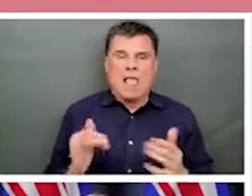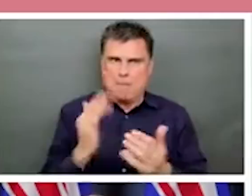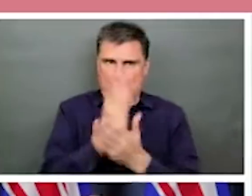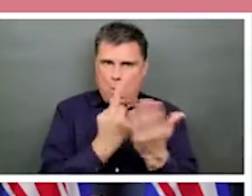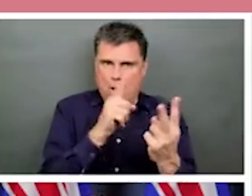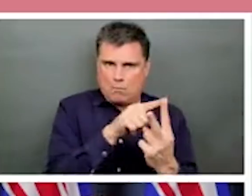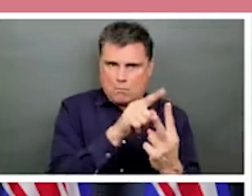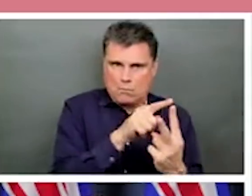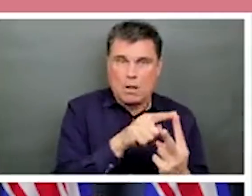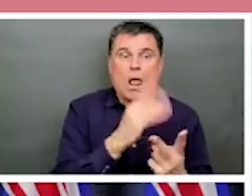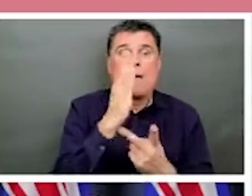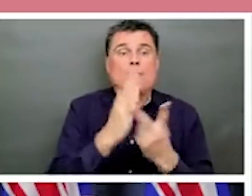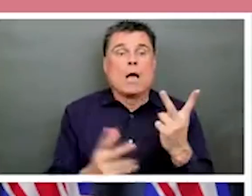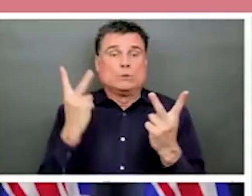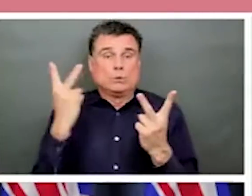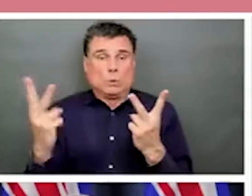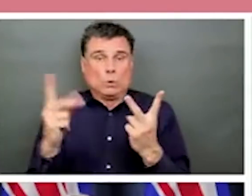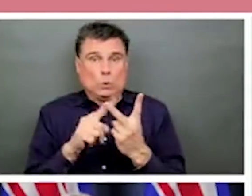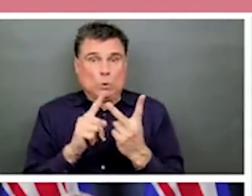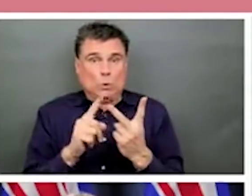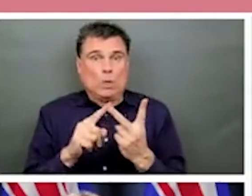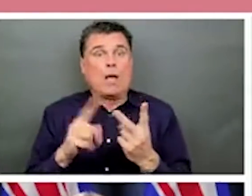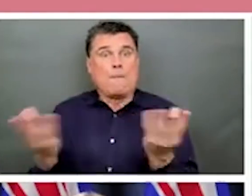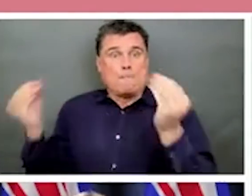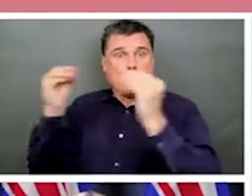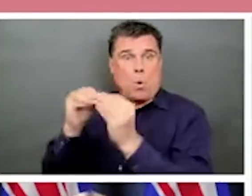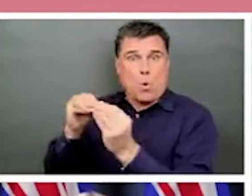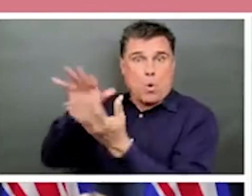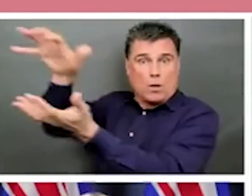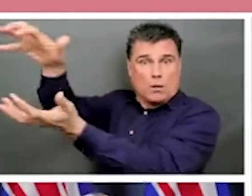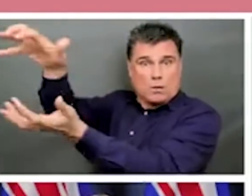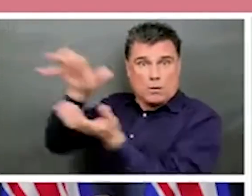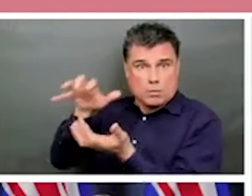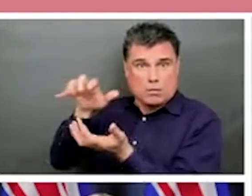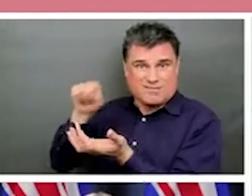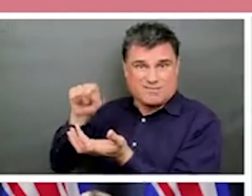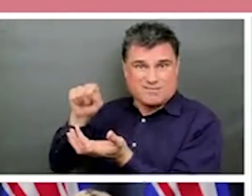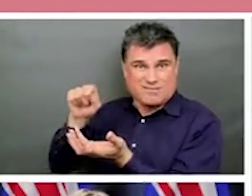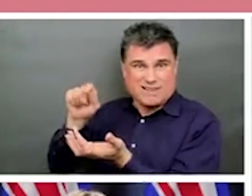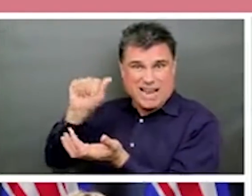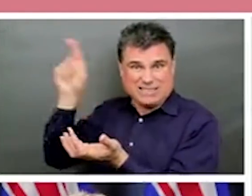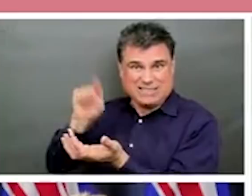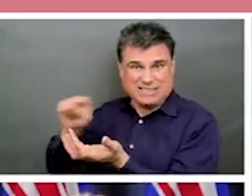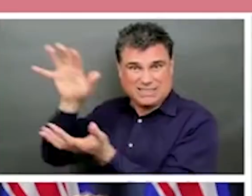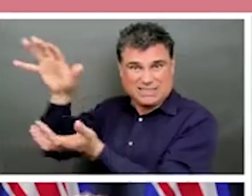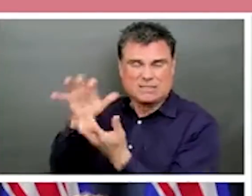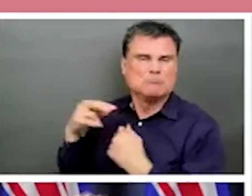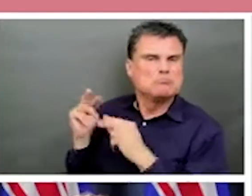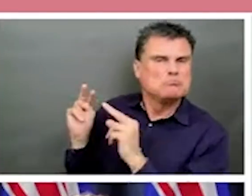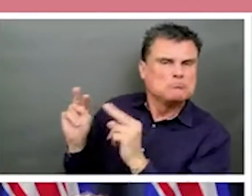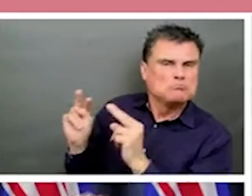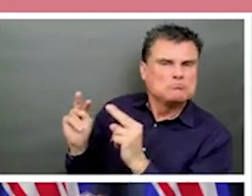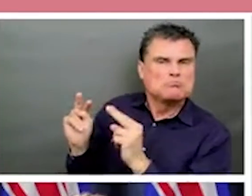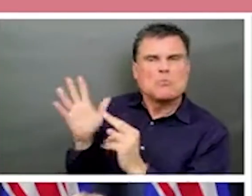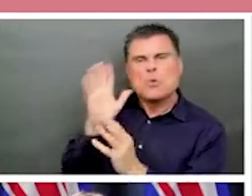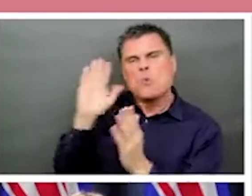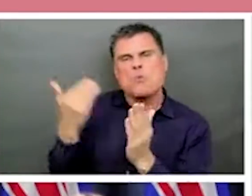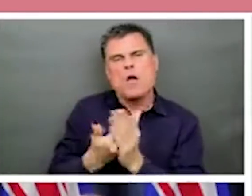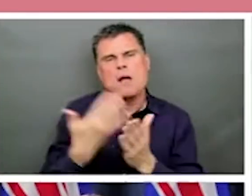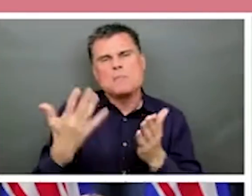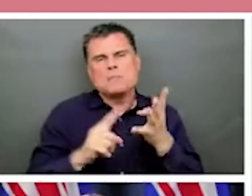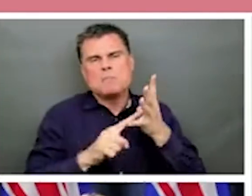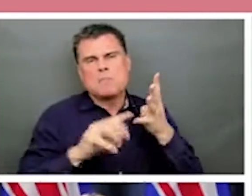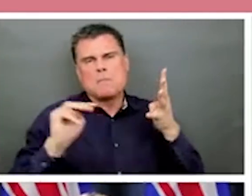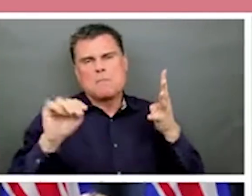of AstraZeneca vaccine, which is, as I mentioned, we're expecting the last week of March or the first week of April, we